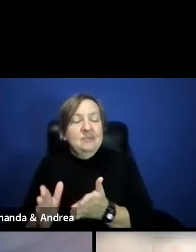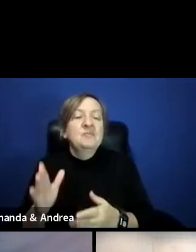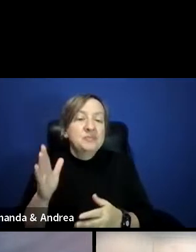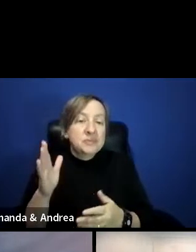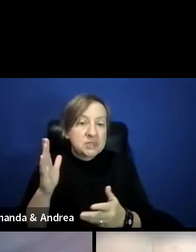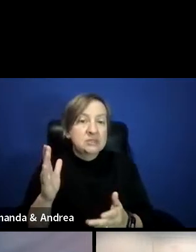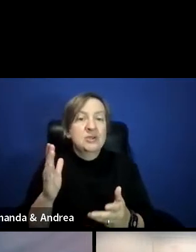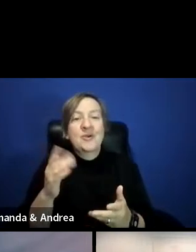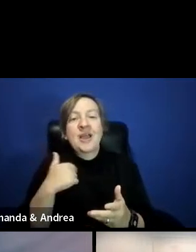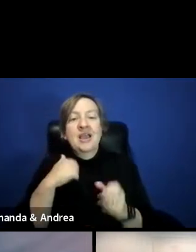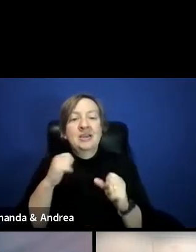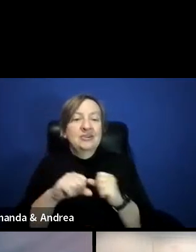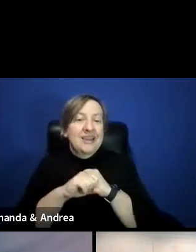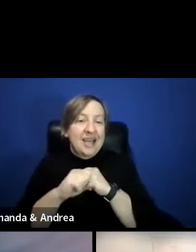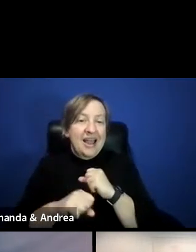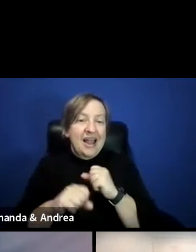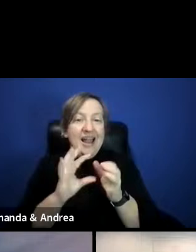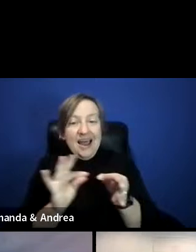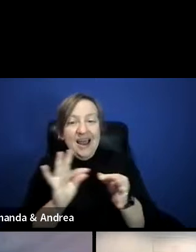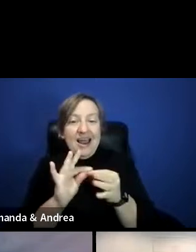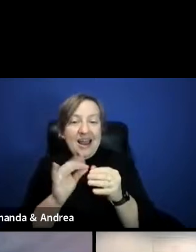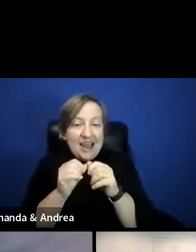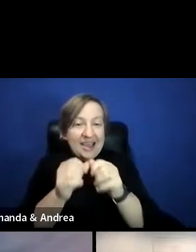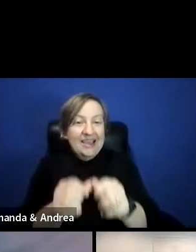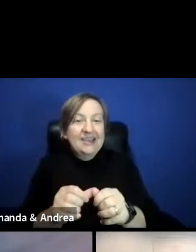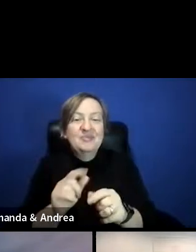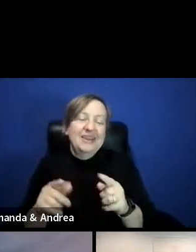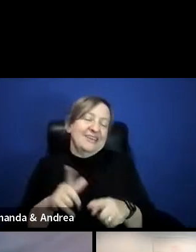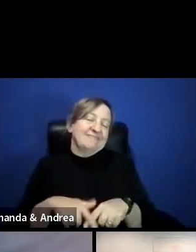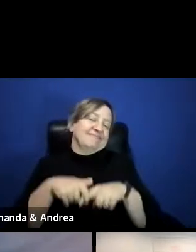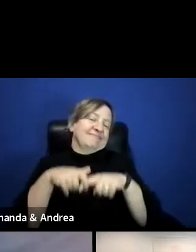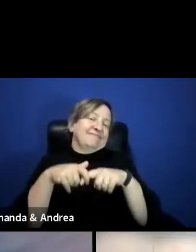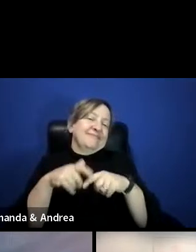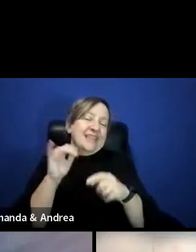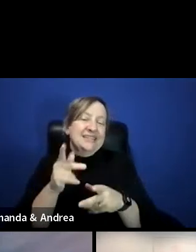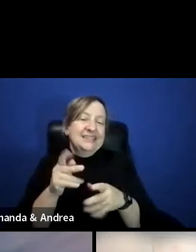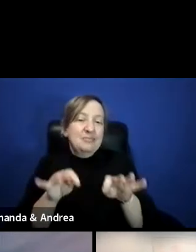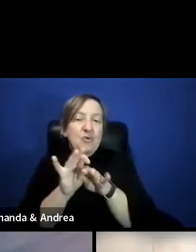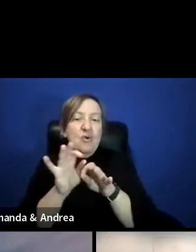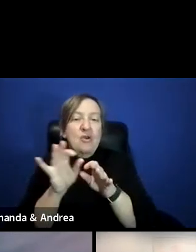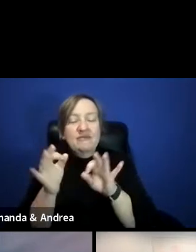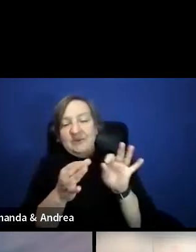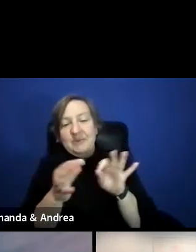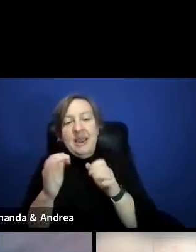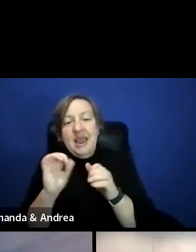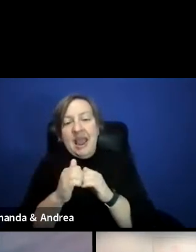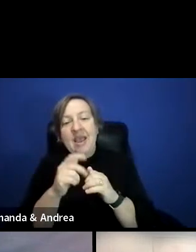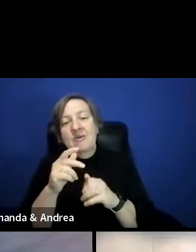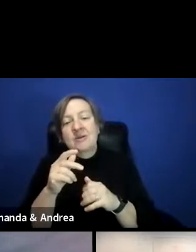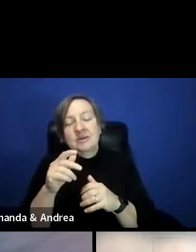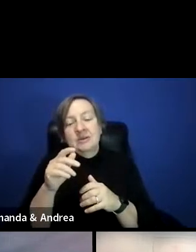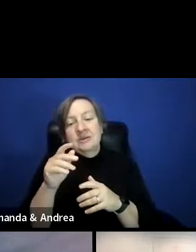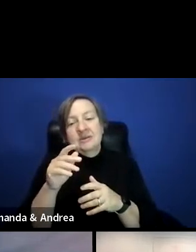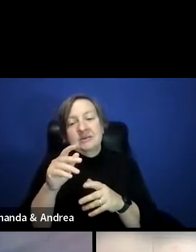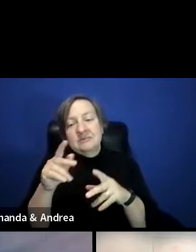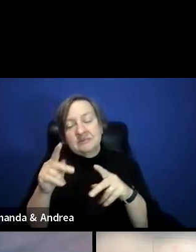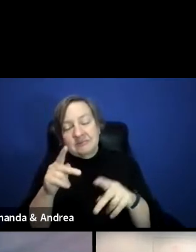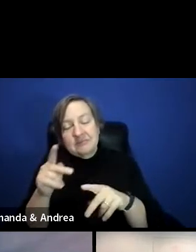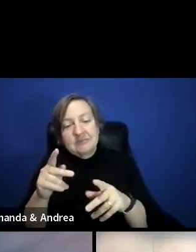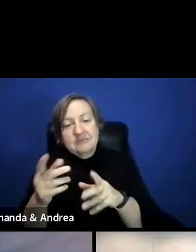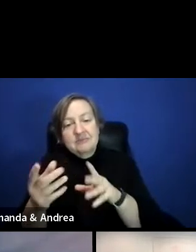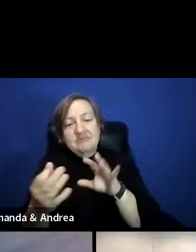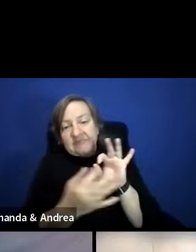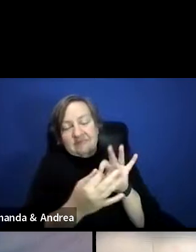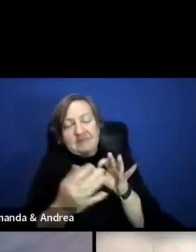I could go on and on, but I'll stop there. Those are some key examples of how community input has really helped with Rose Quarter. Thank you.